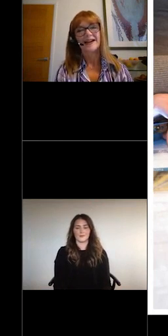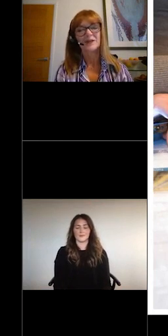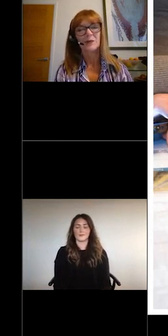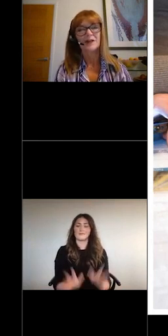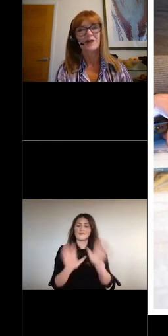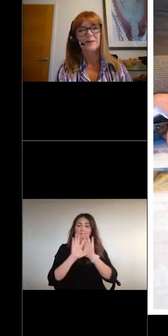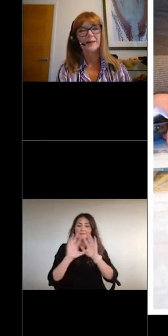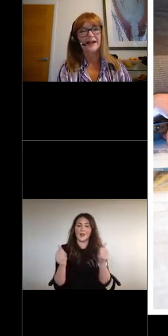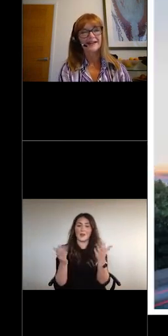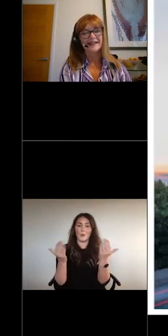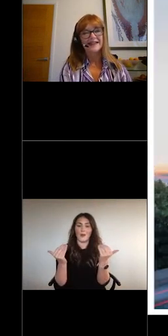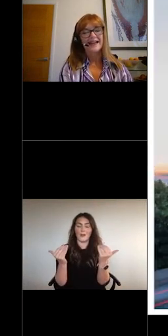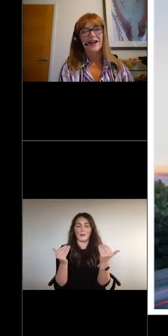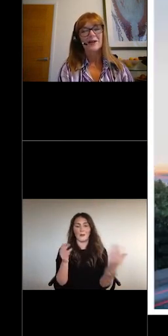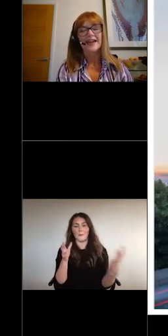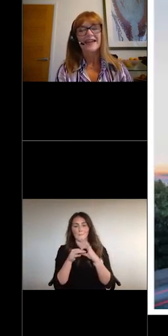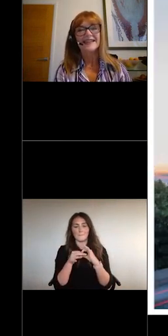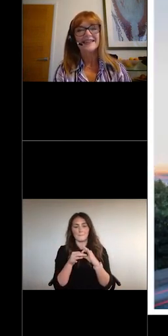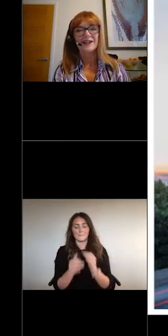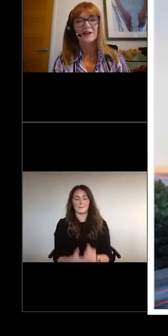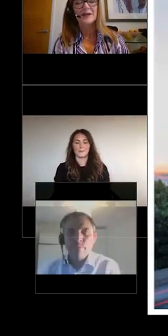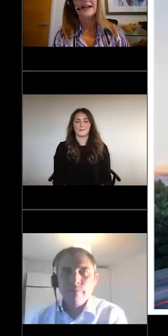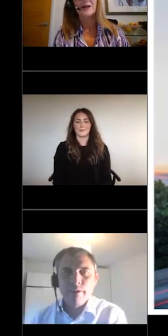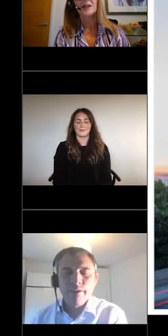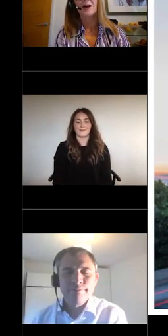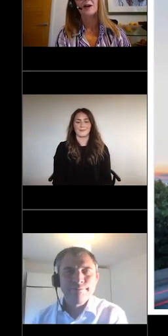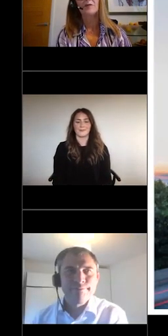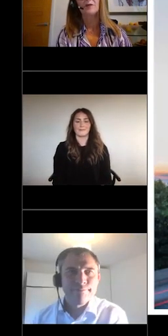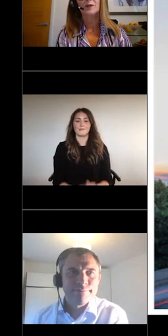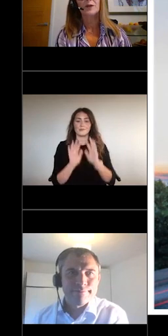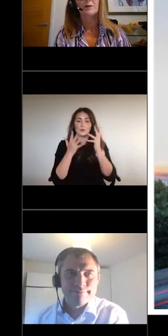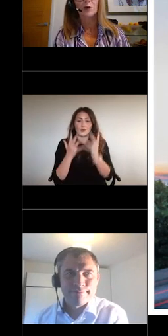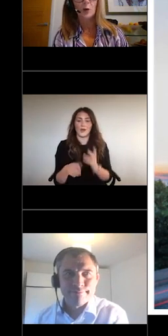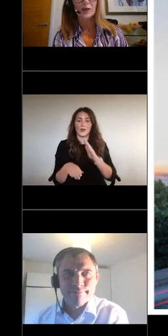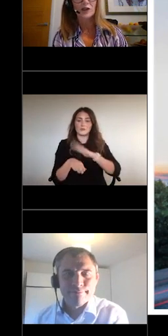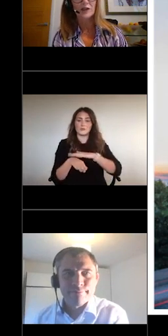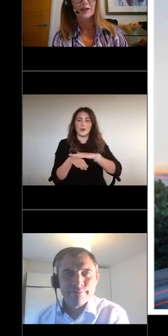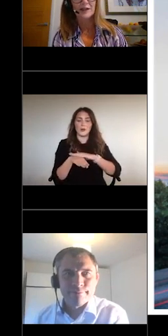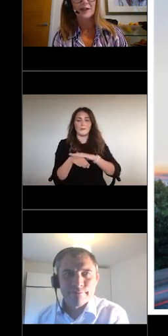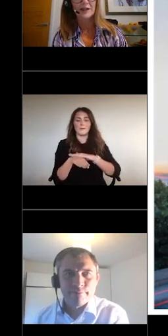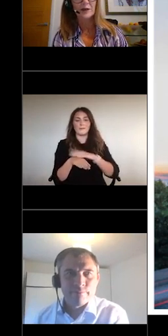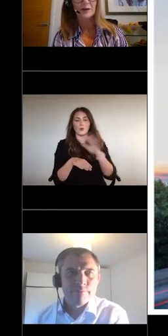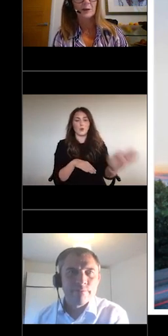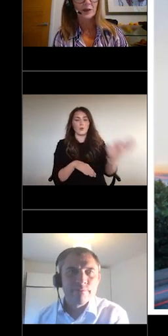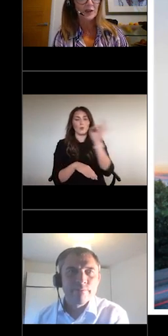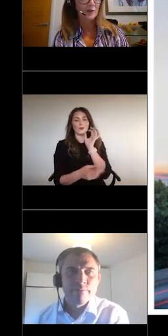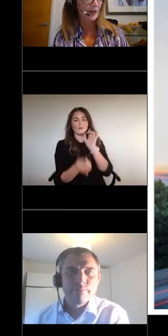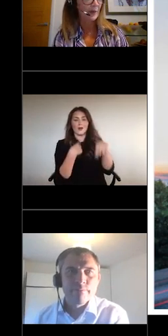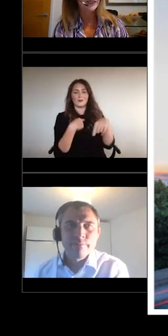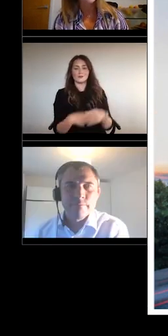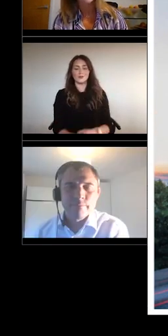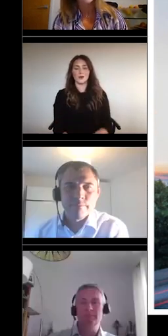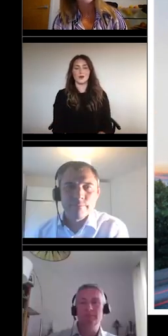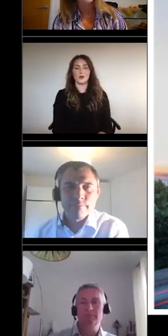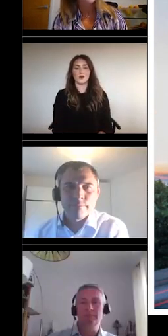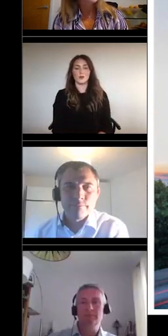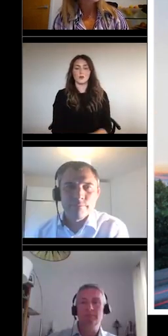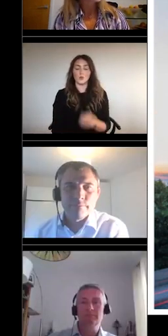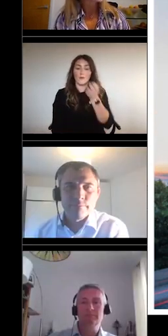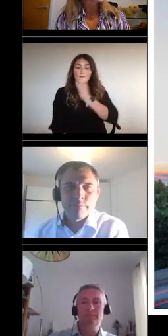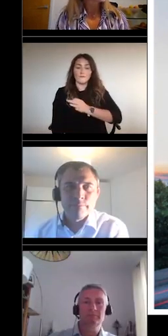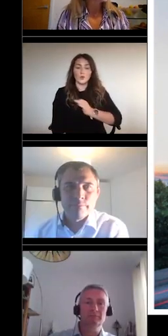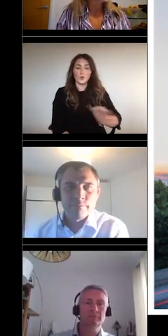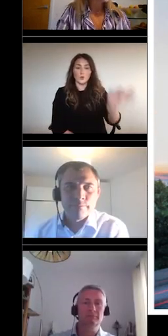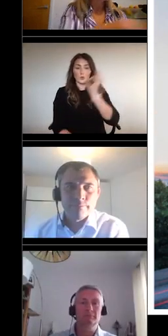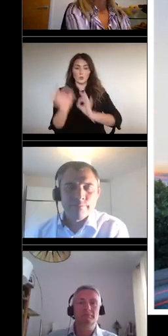Hello and welcome back. Okay, so now time for some of your questions. So some questions have been coming in. I'm